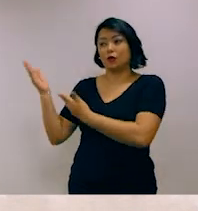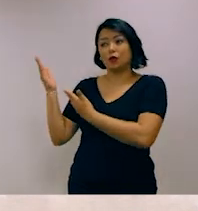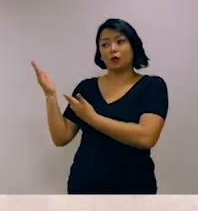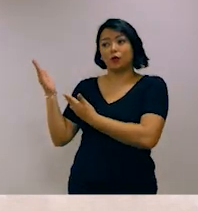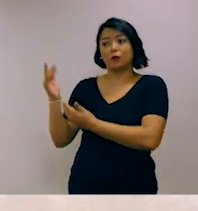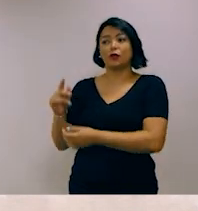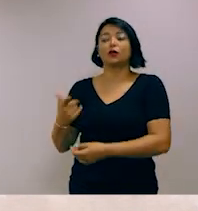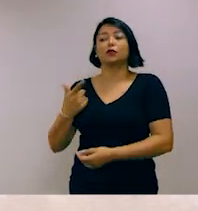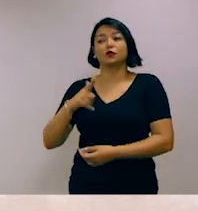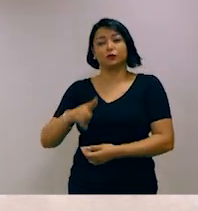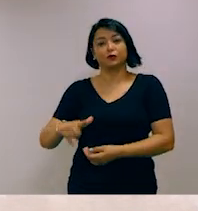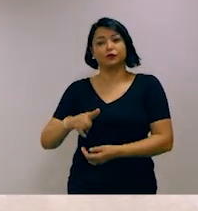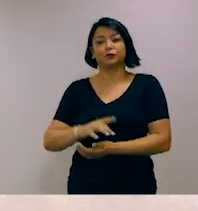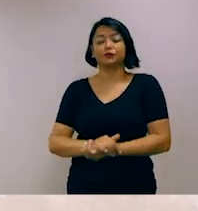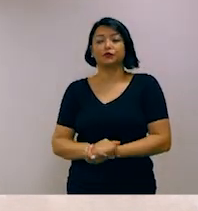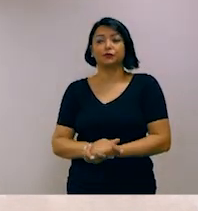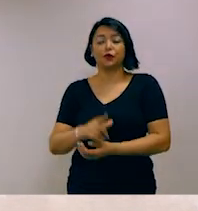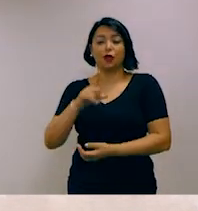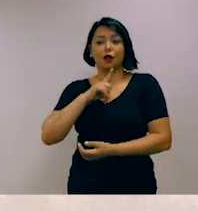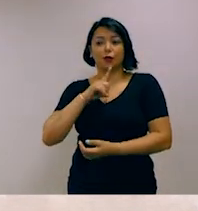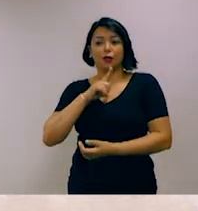And just discussing with you,